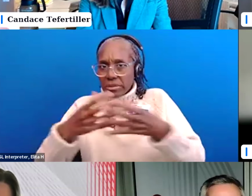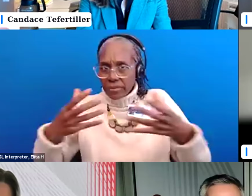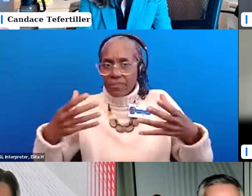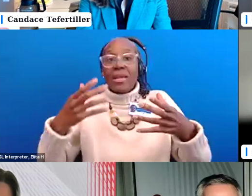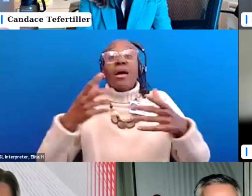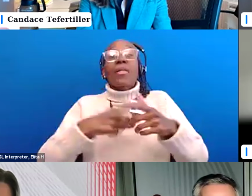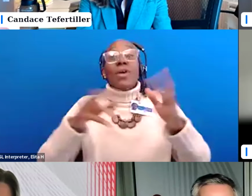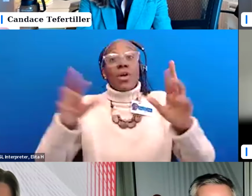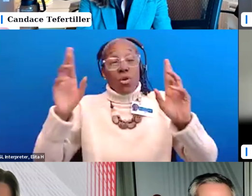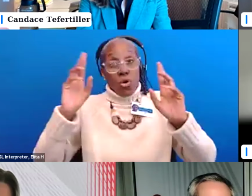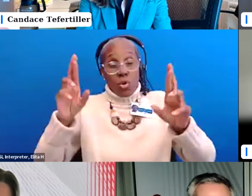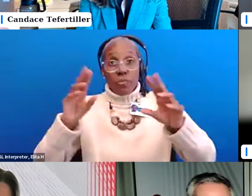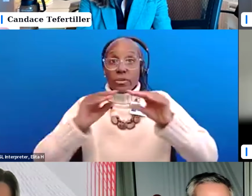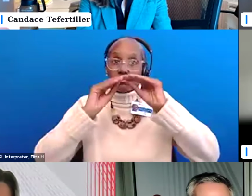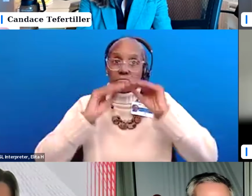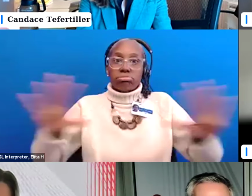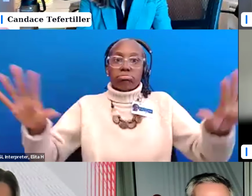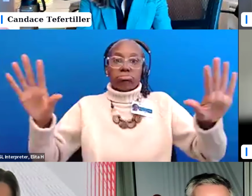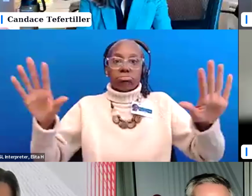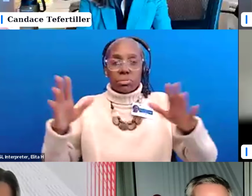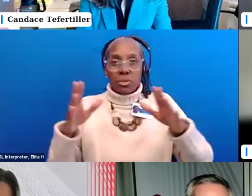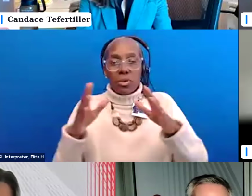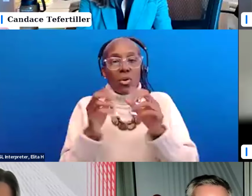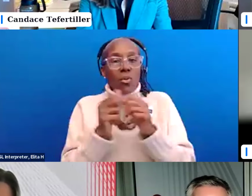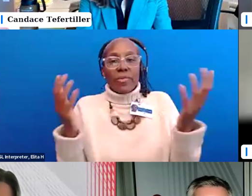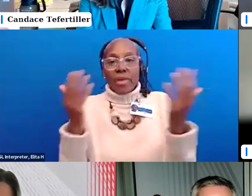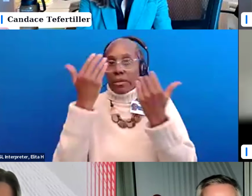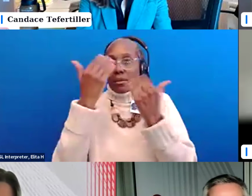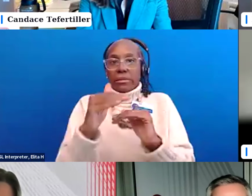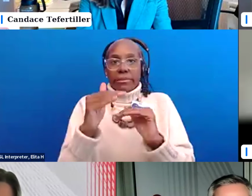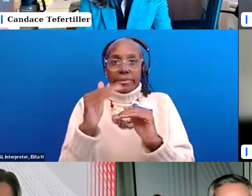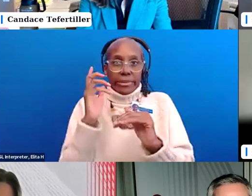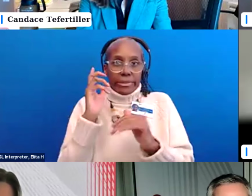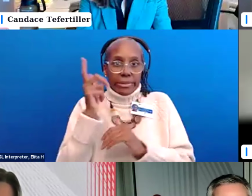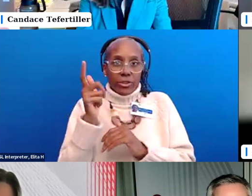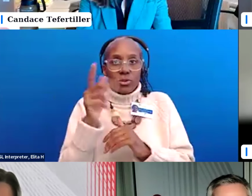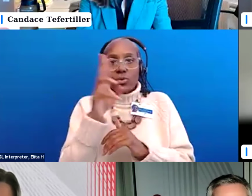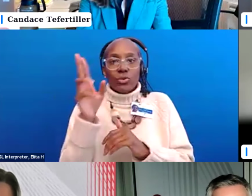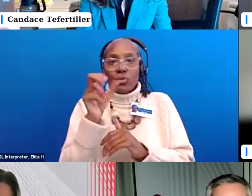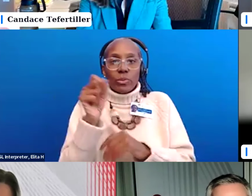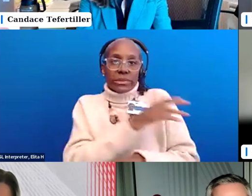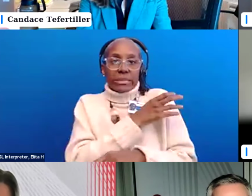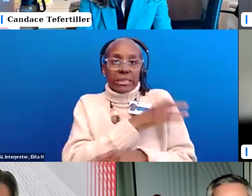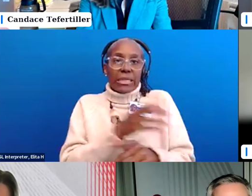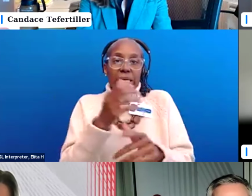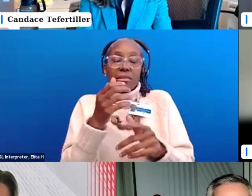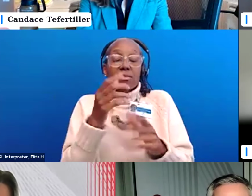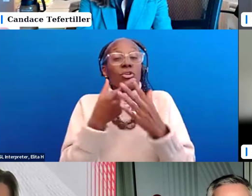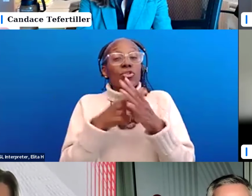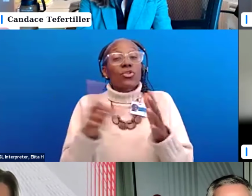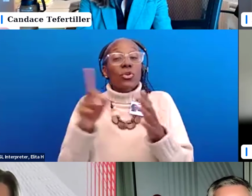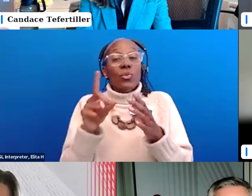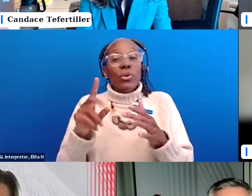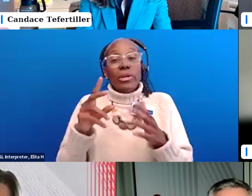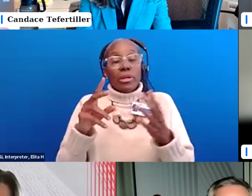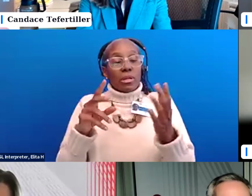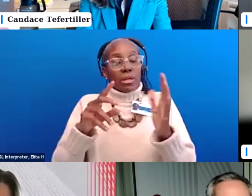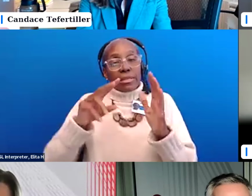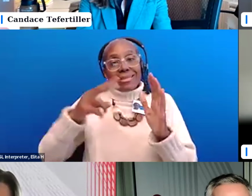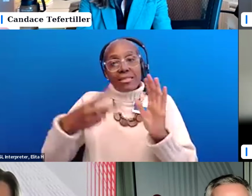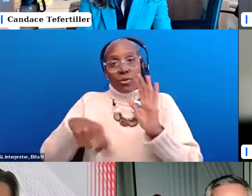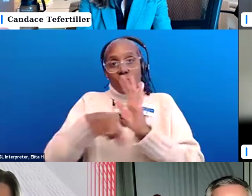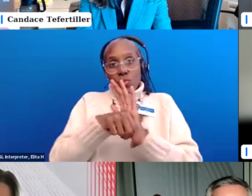we hope to launch it broadly without limitation to US clinics starting in the second quarter of this